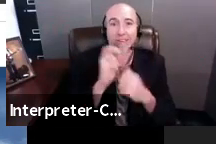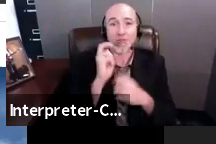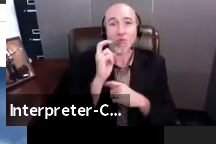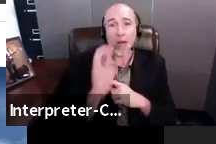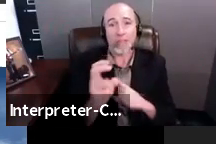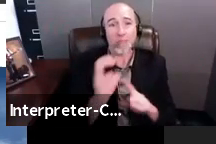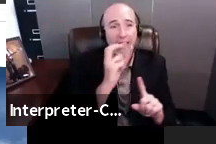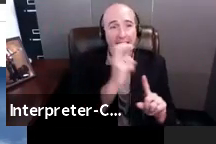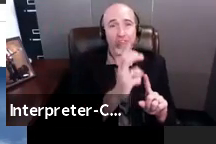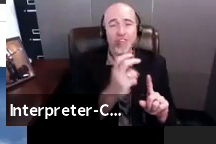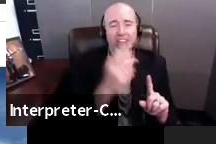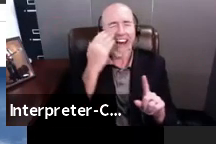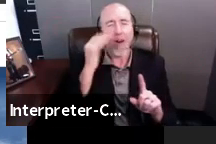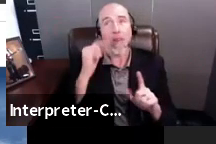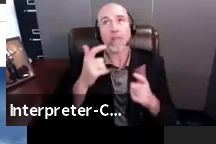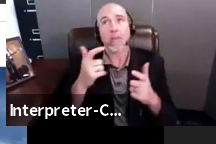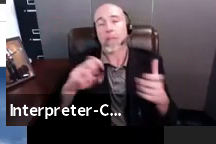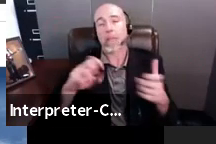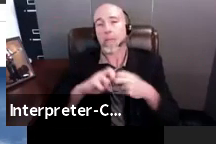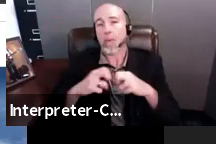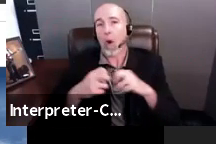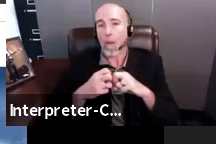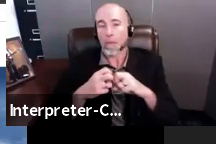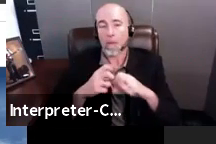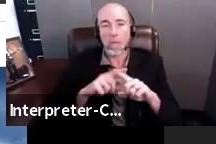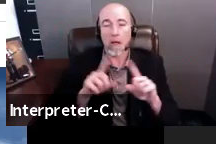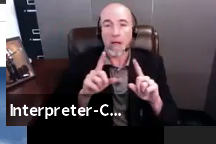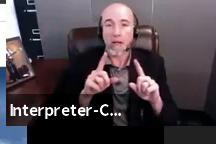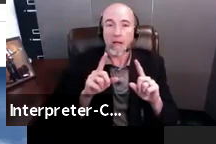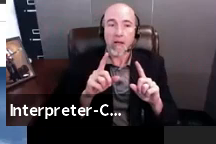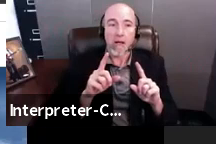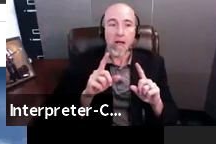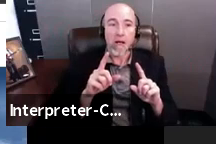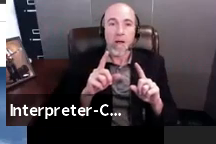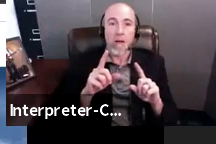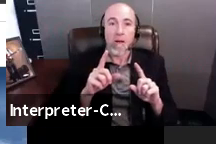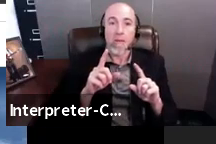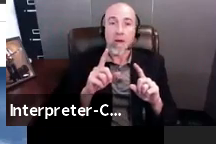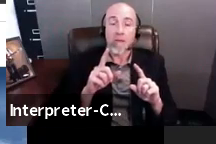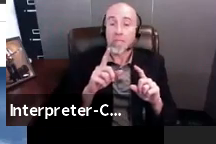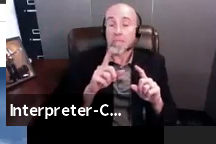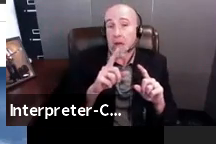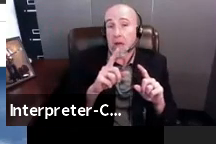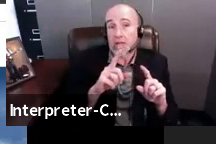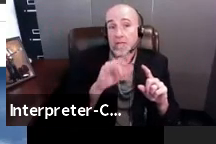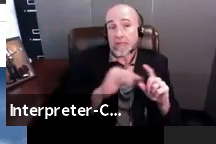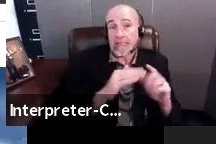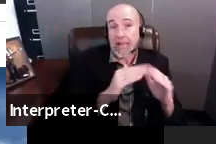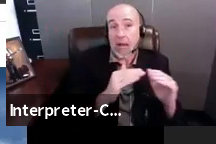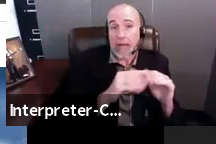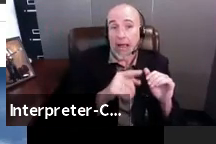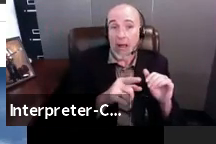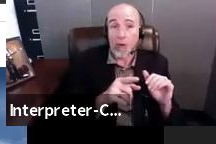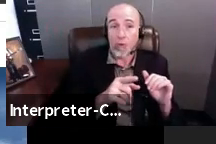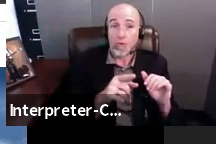problem. But with that, downtown has started